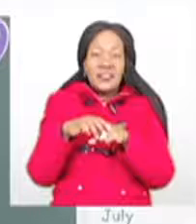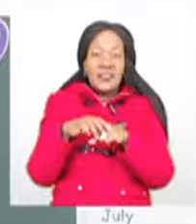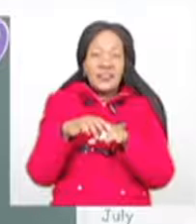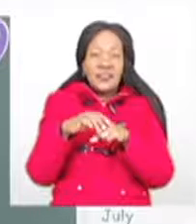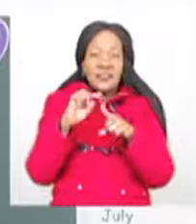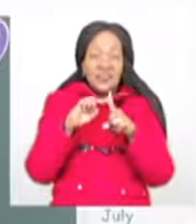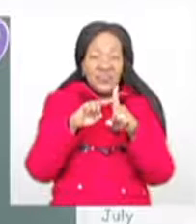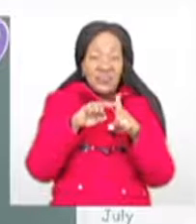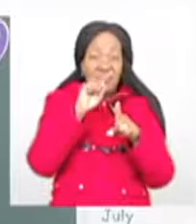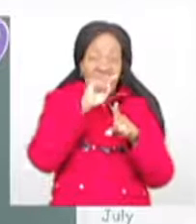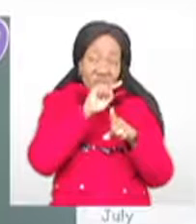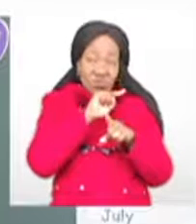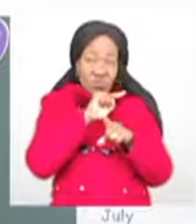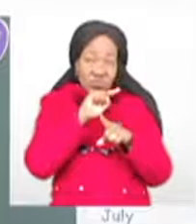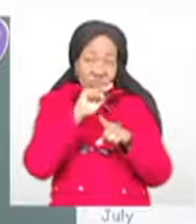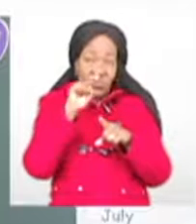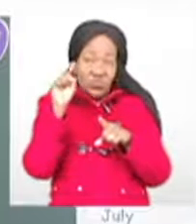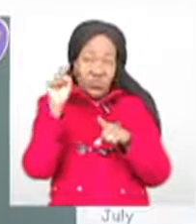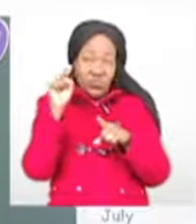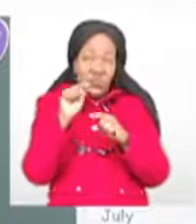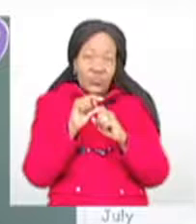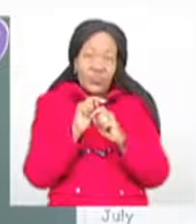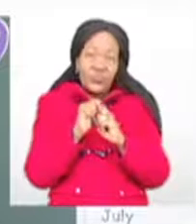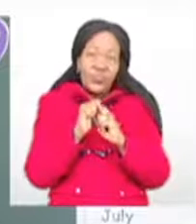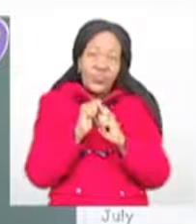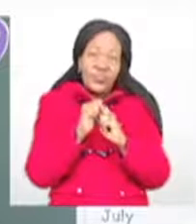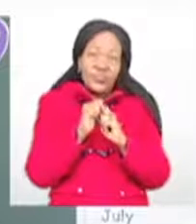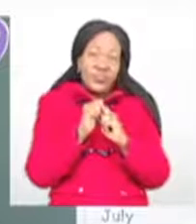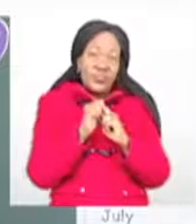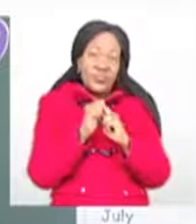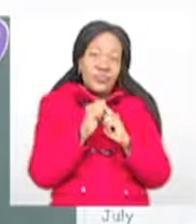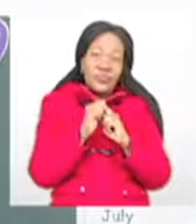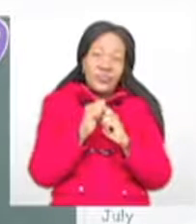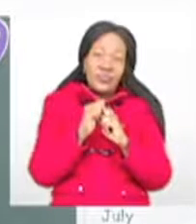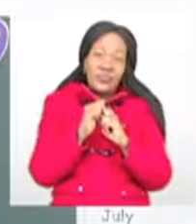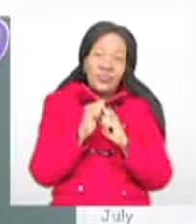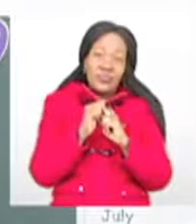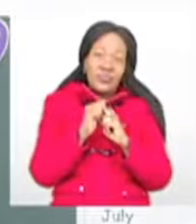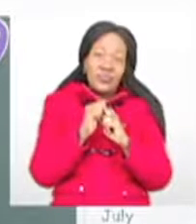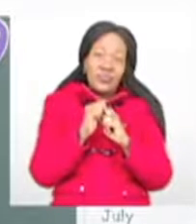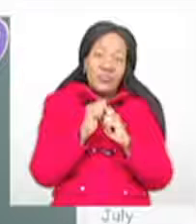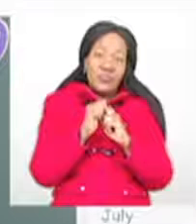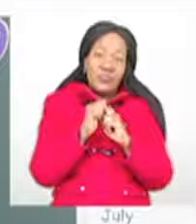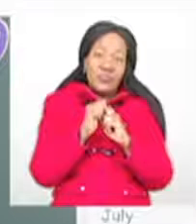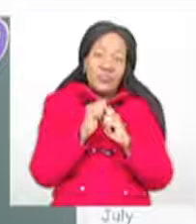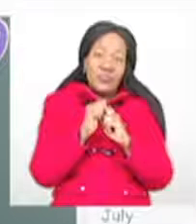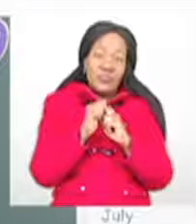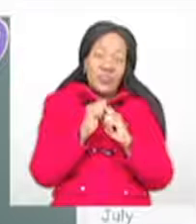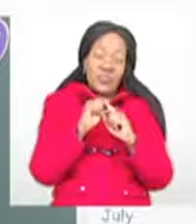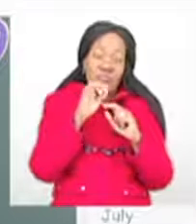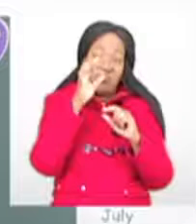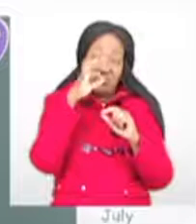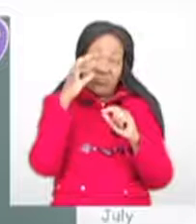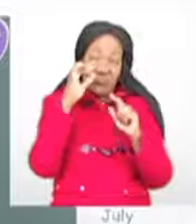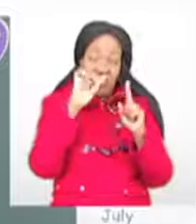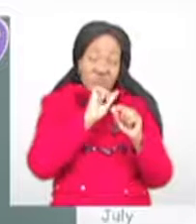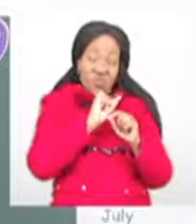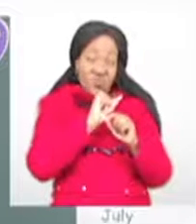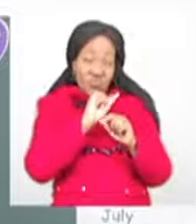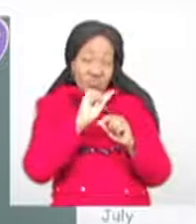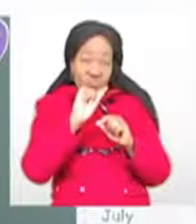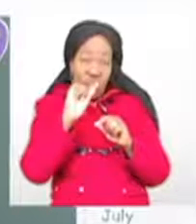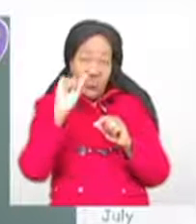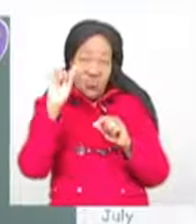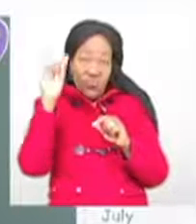shadow of this fly should be the one on top. So from the fly, we must draw